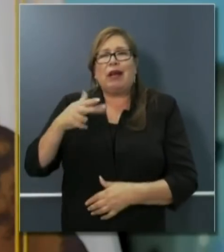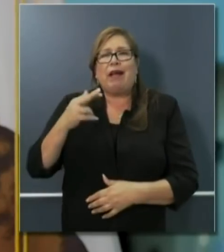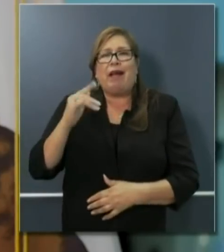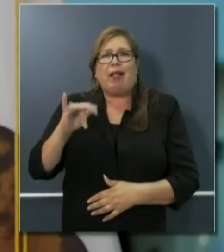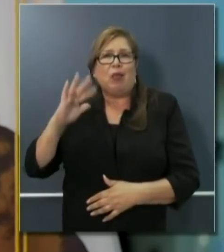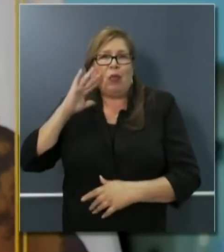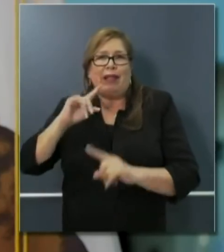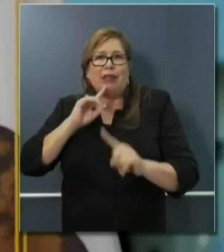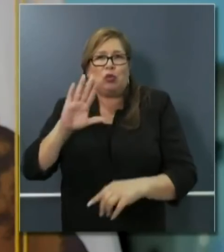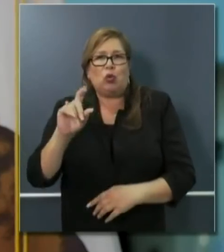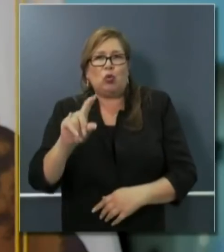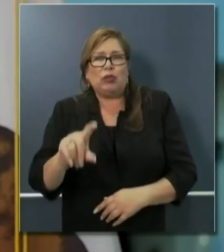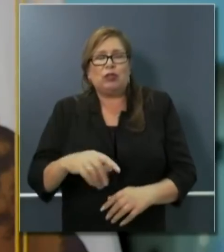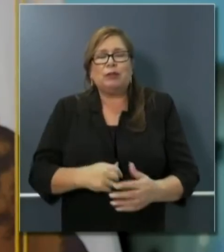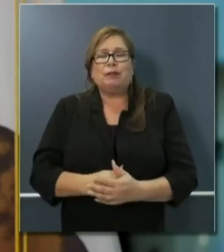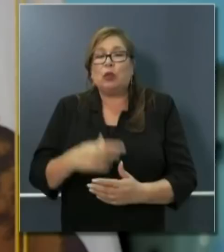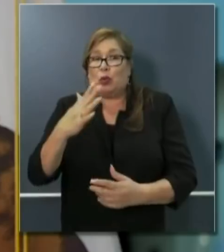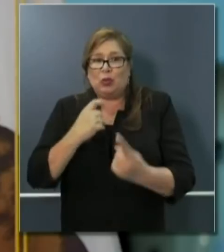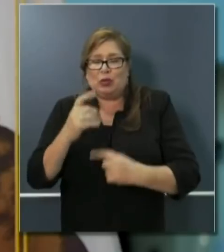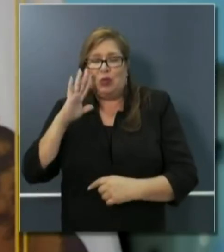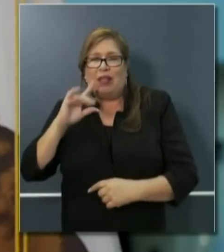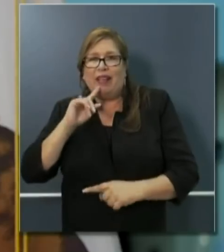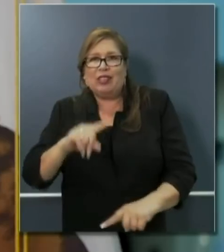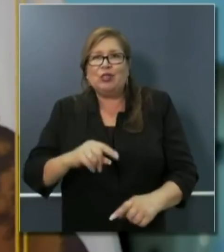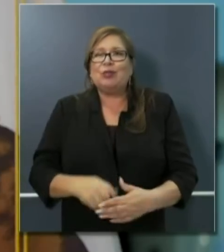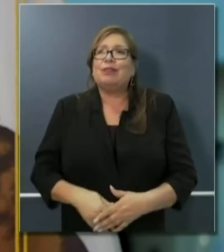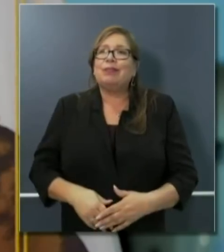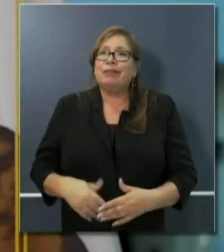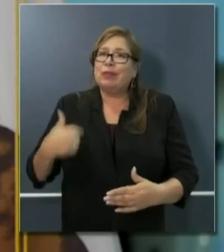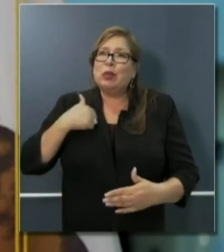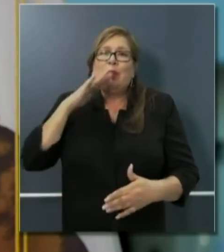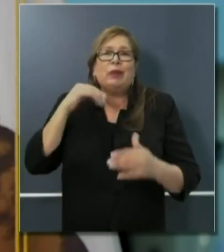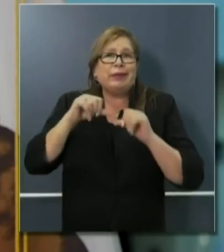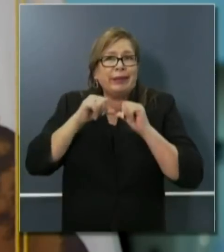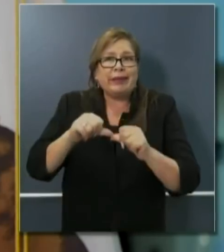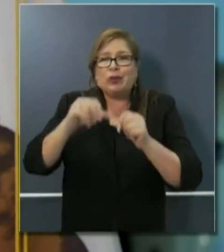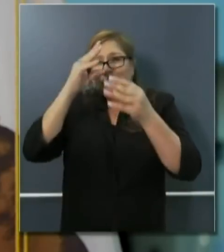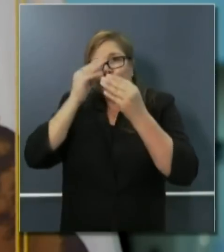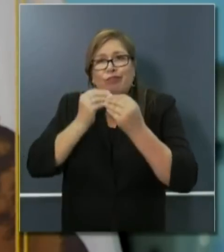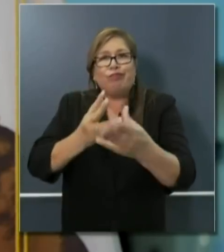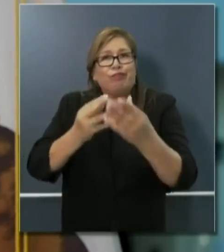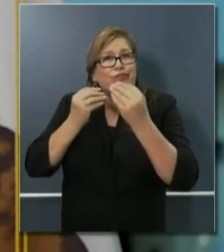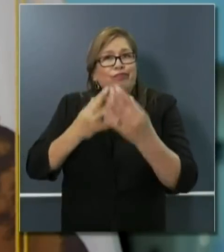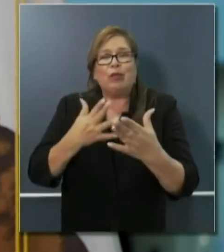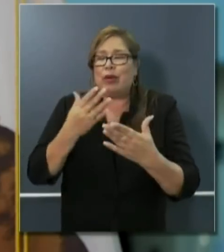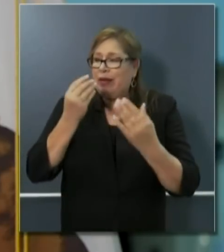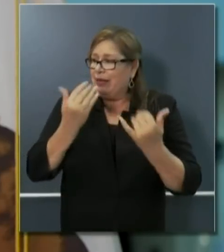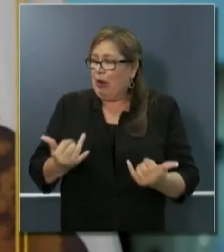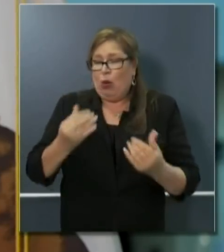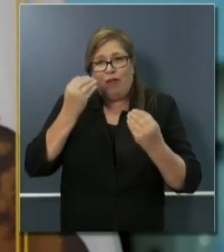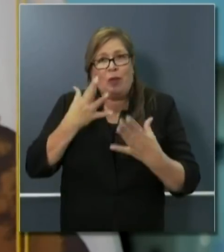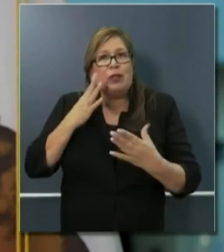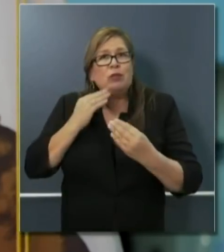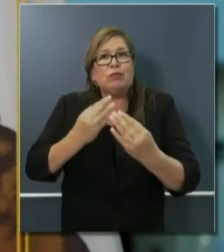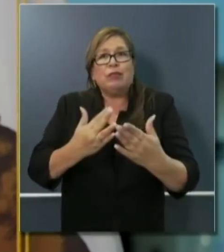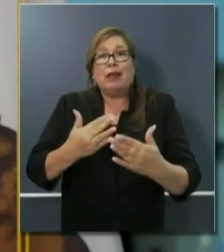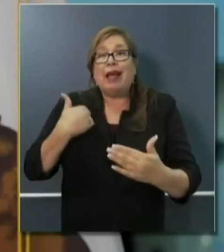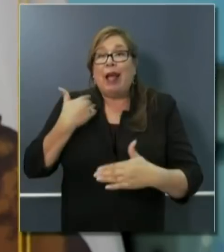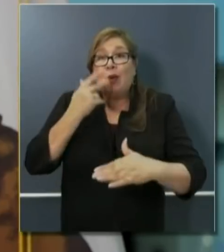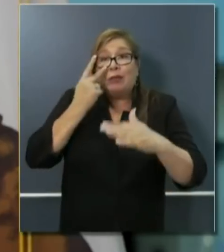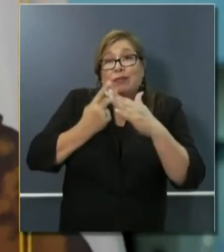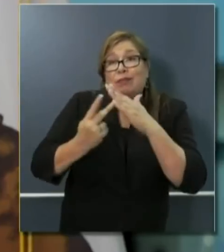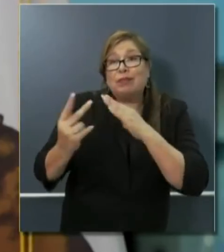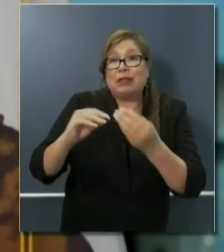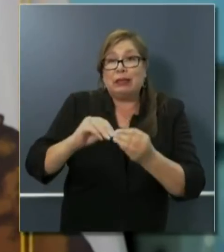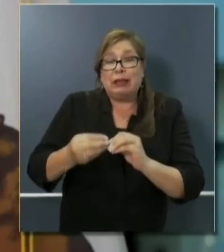of you will continue to provide more information, more real-time information, continue to update our model. I hope everybody realizes and respects